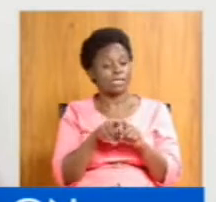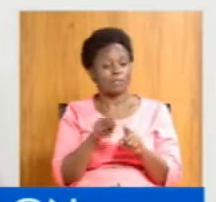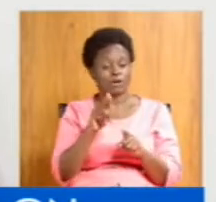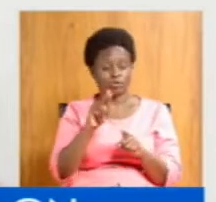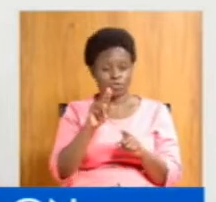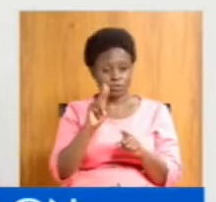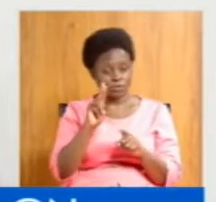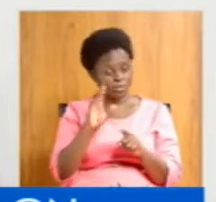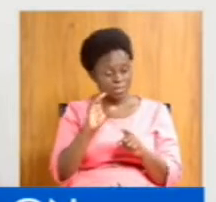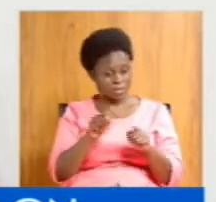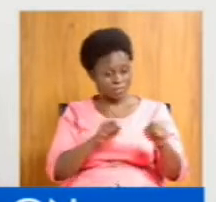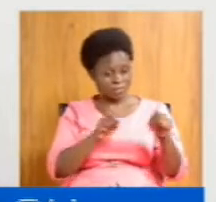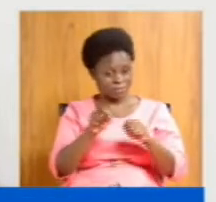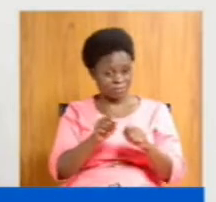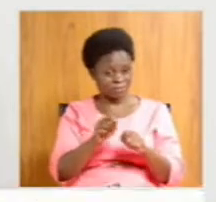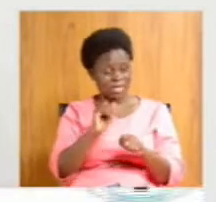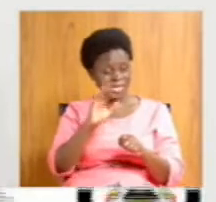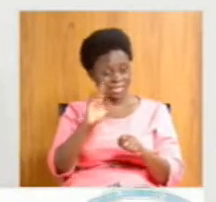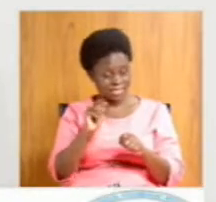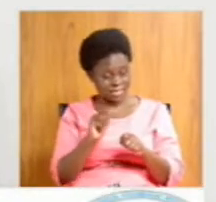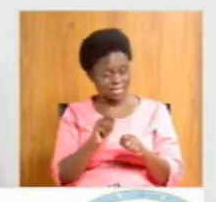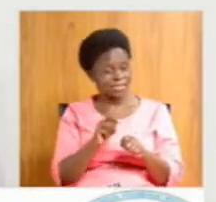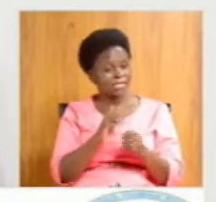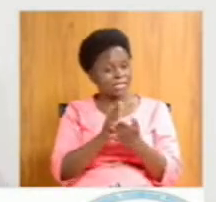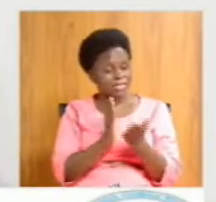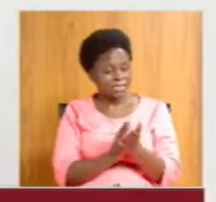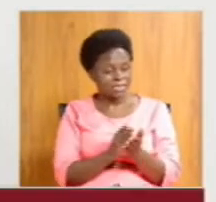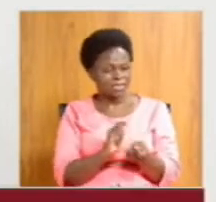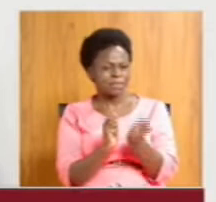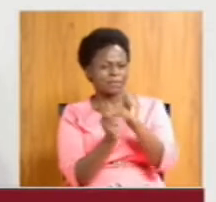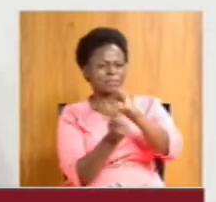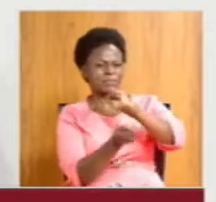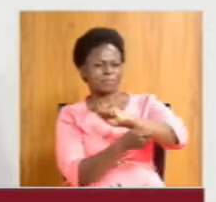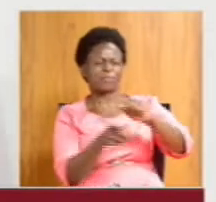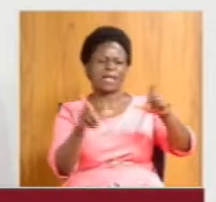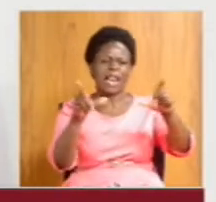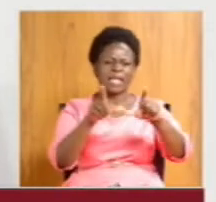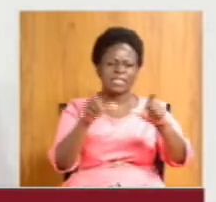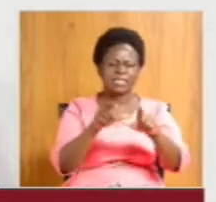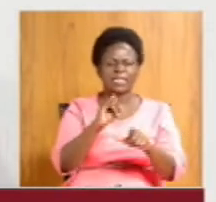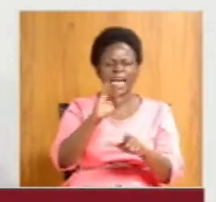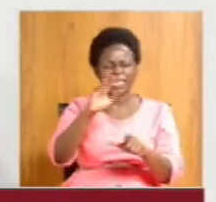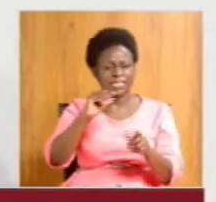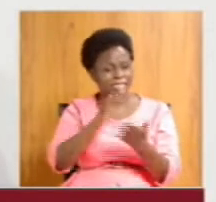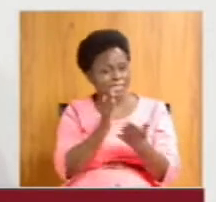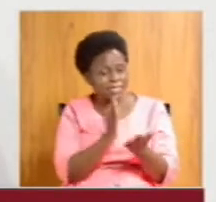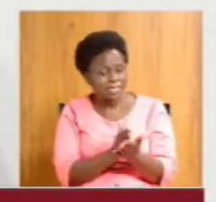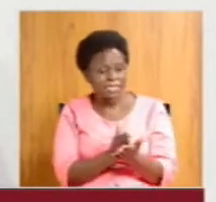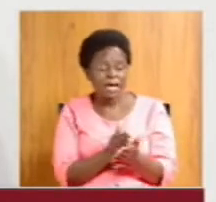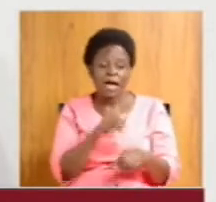as the regulator of the ICT sector went even a step further to reform the licensing framework for the ICT sector